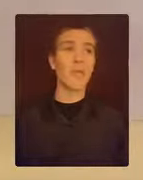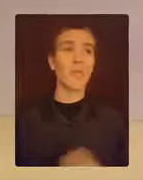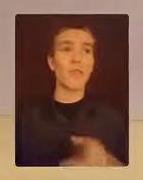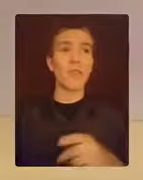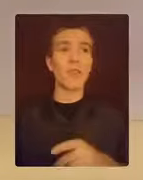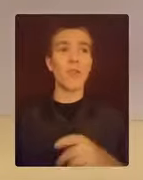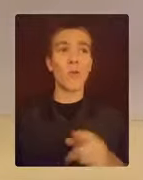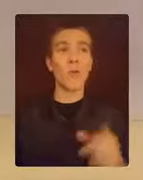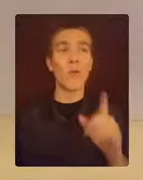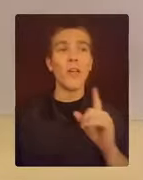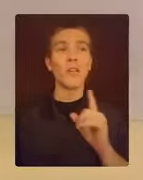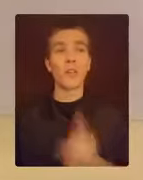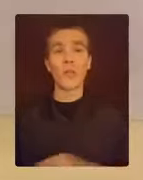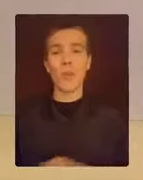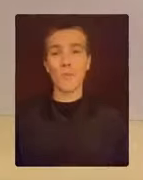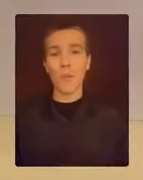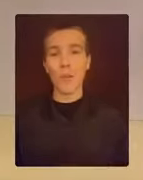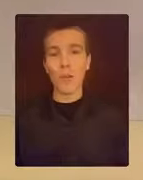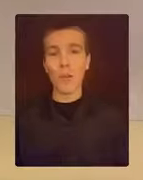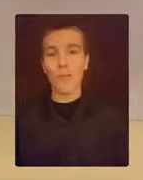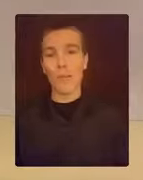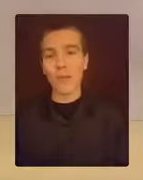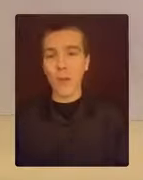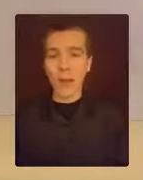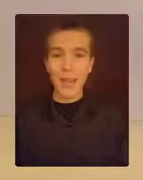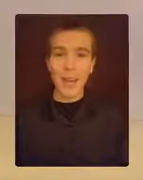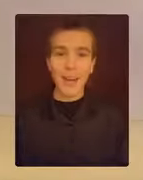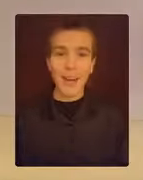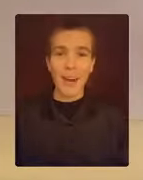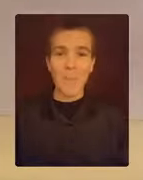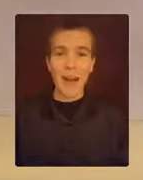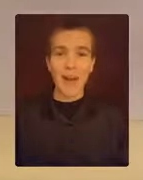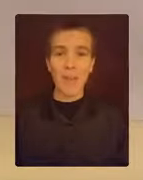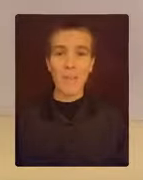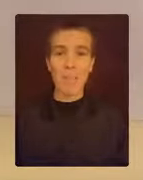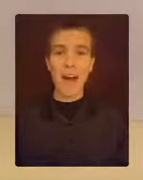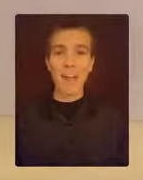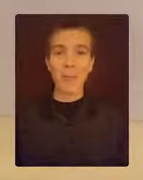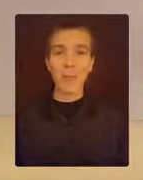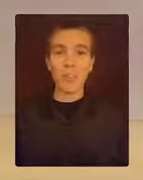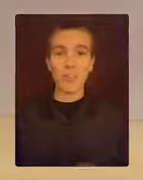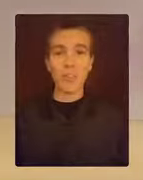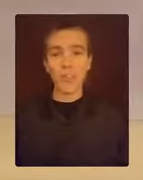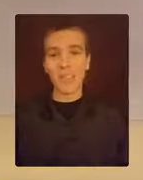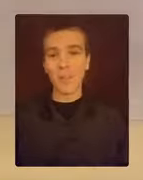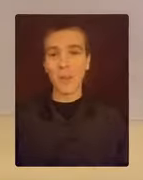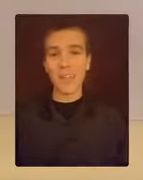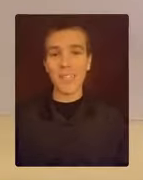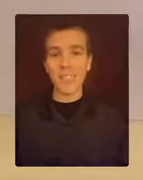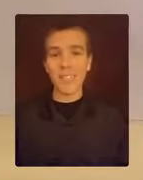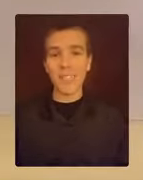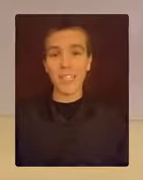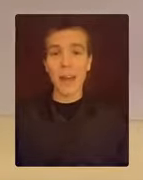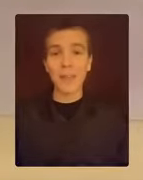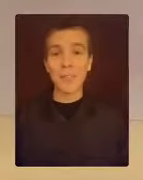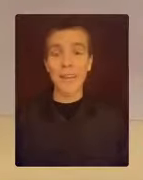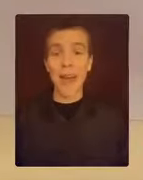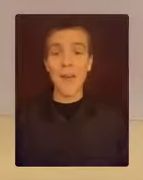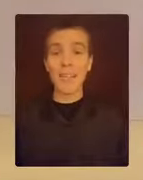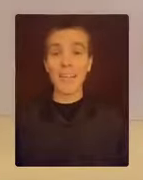have a really cool story for you whenever you're ready, about my lucid dreaming experience